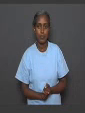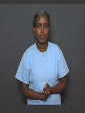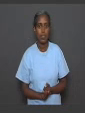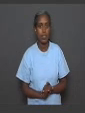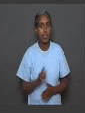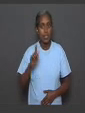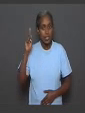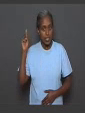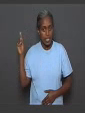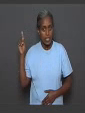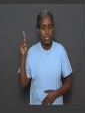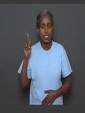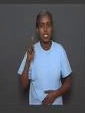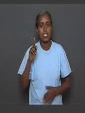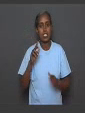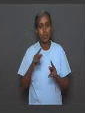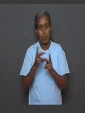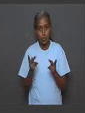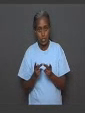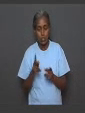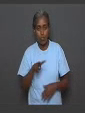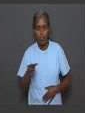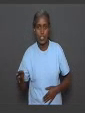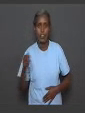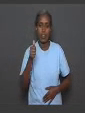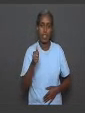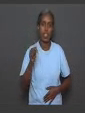Here is the position vector of AB.